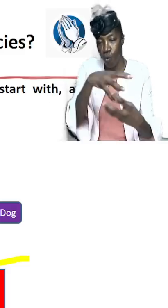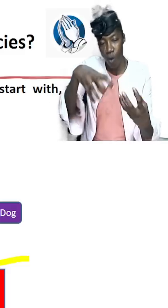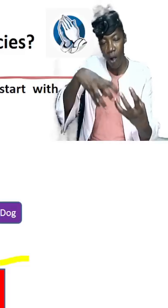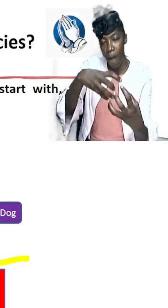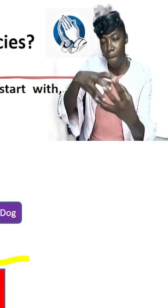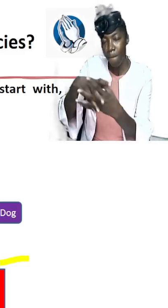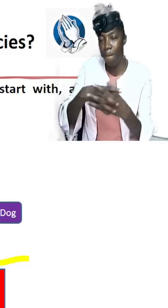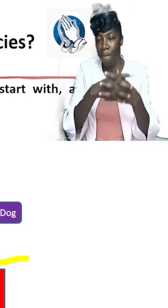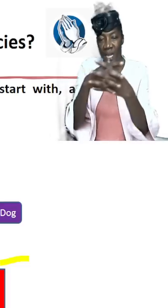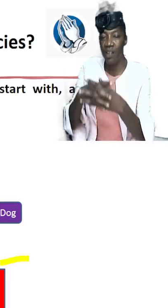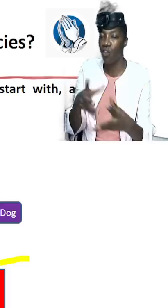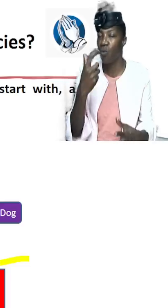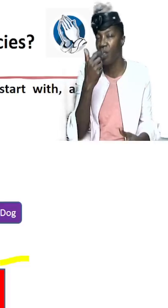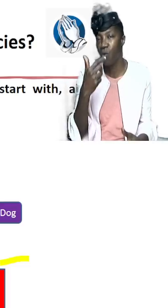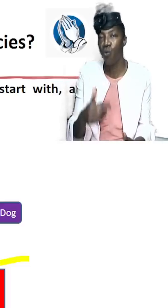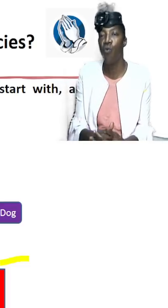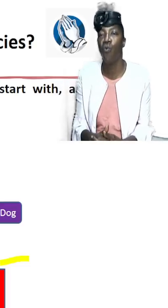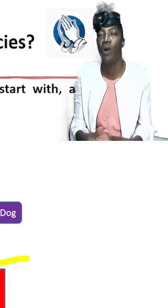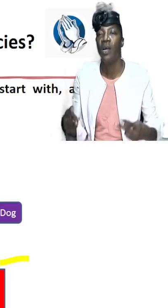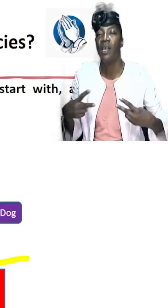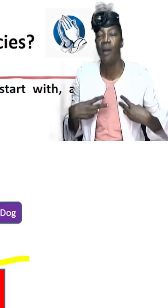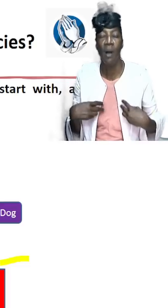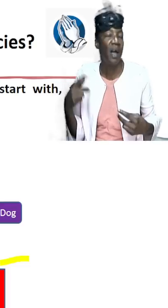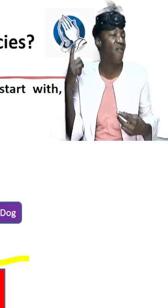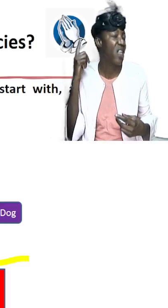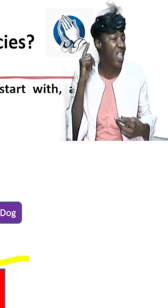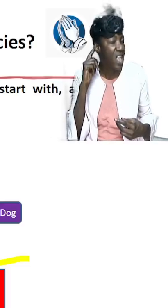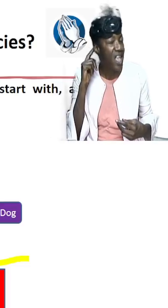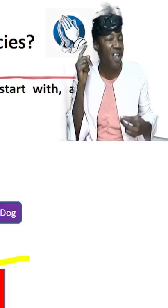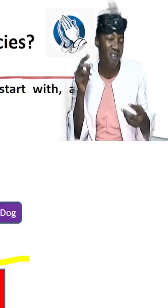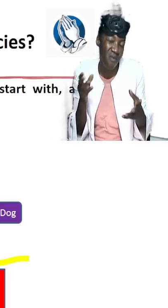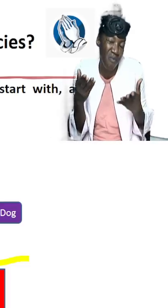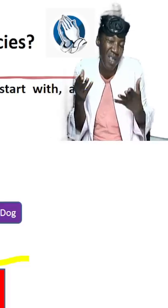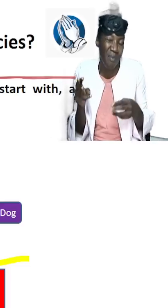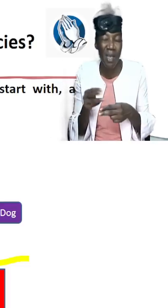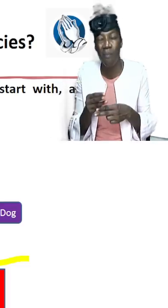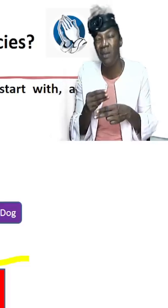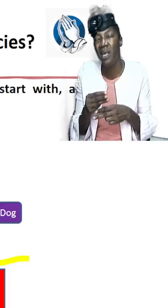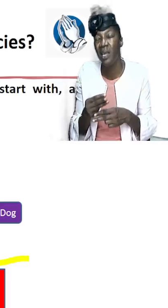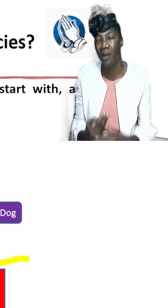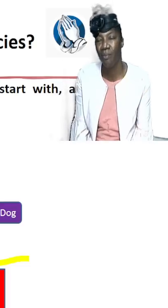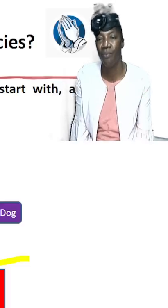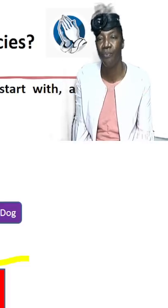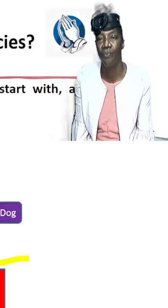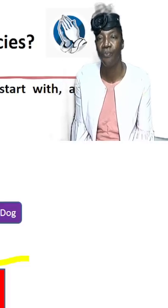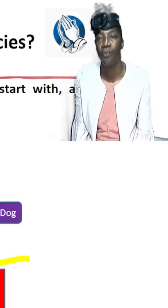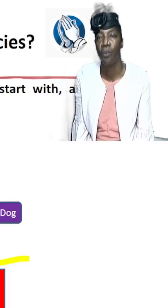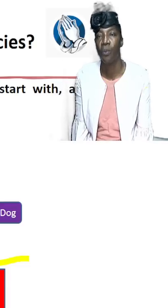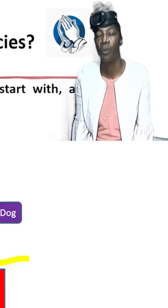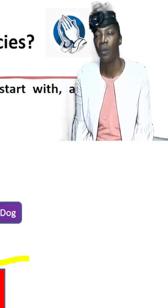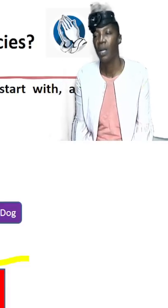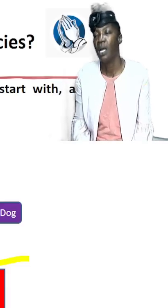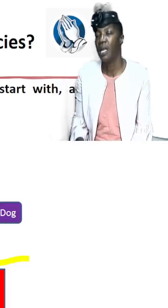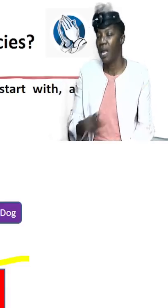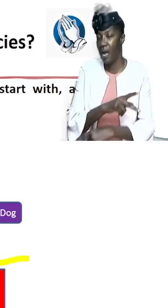they have hair, probably medium, etc. And they are at a